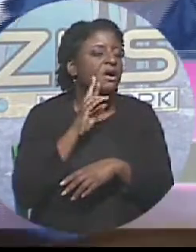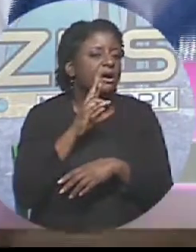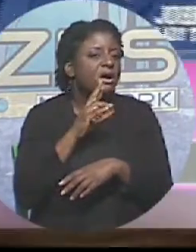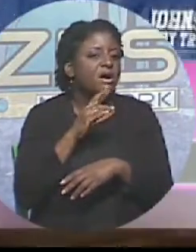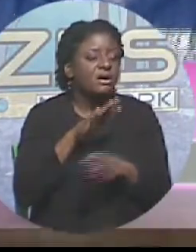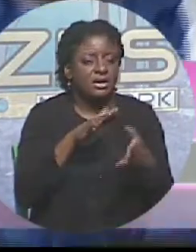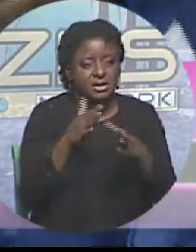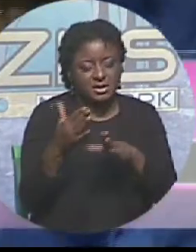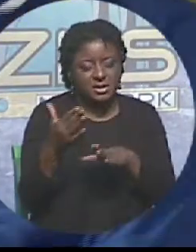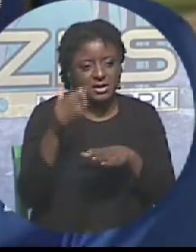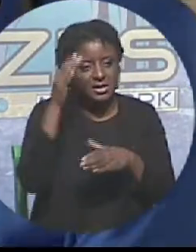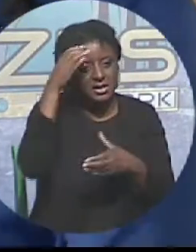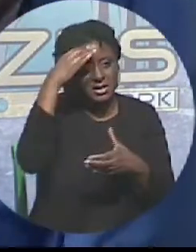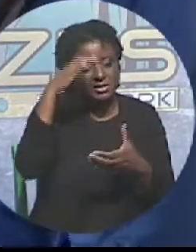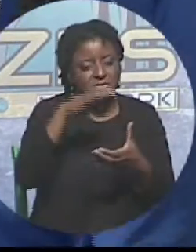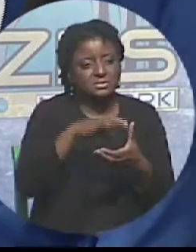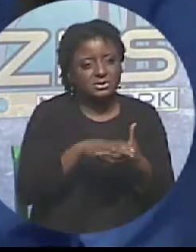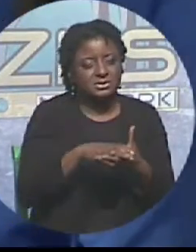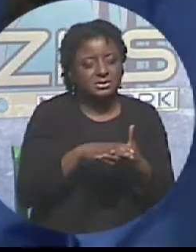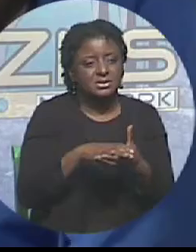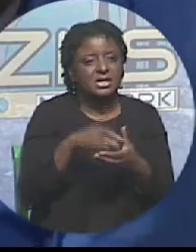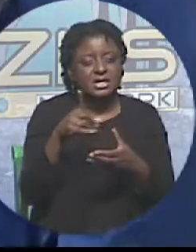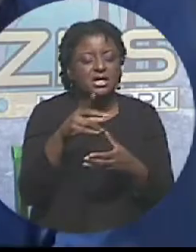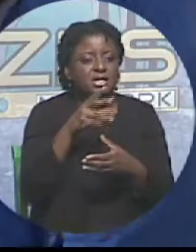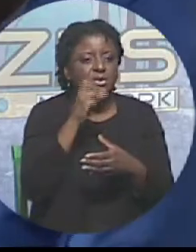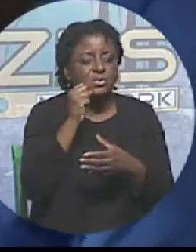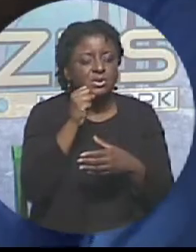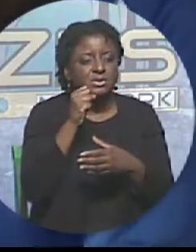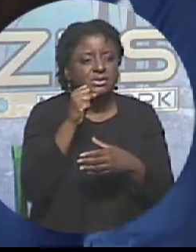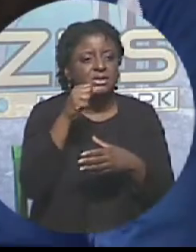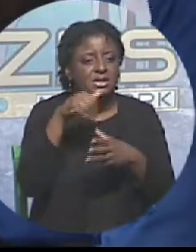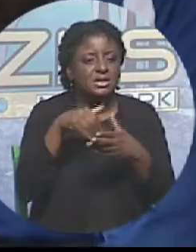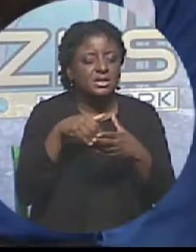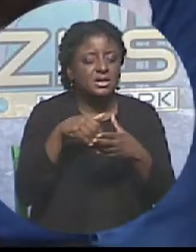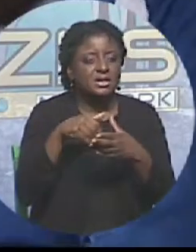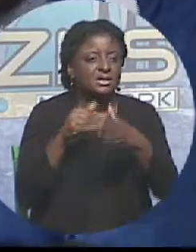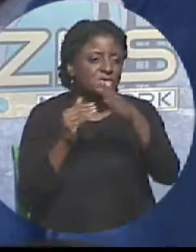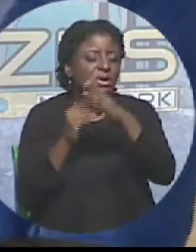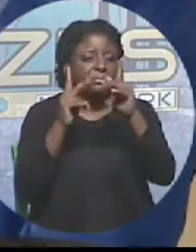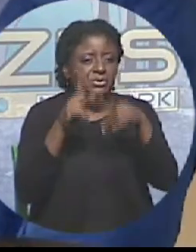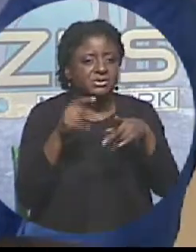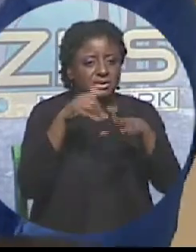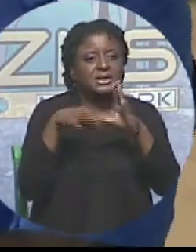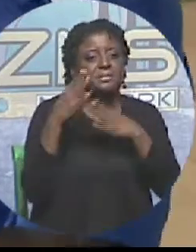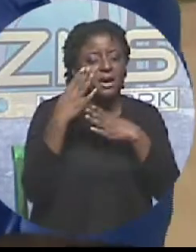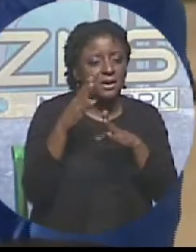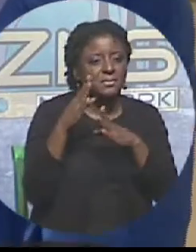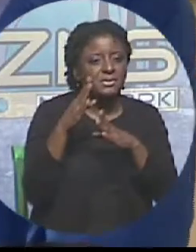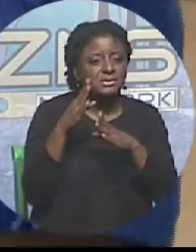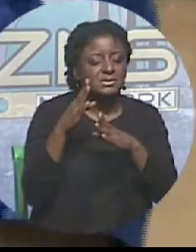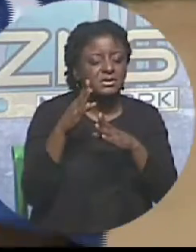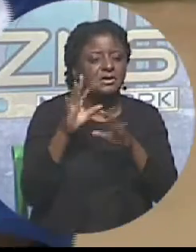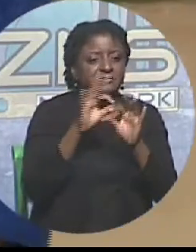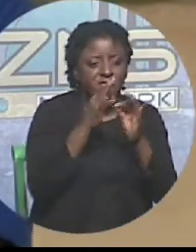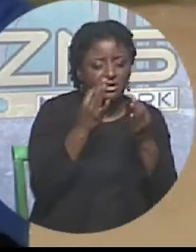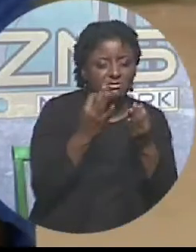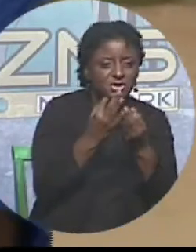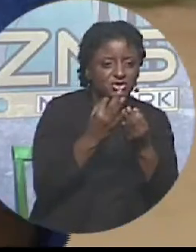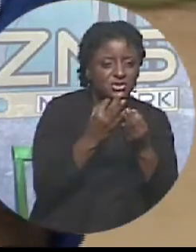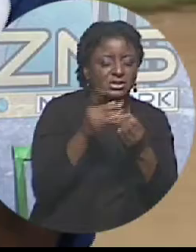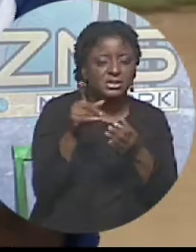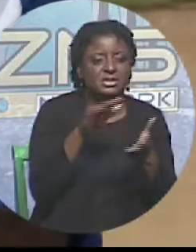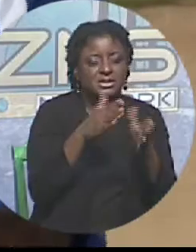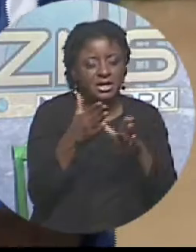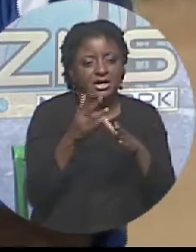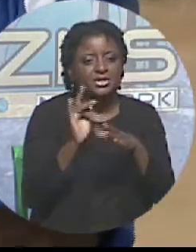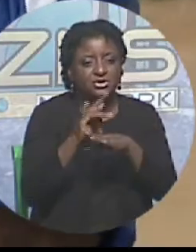who coached a number of teams. He has been an executive in the Bahamas Softball Federation and the New Providence Softball Association, who passed away